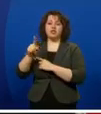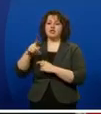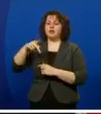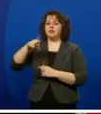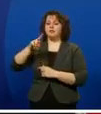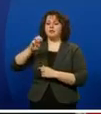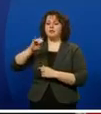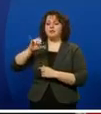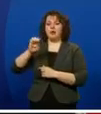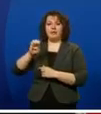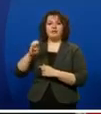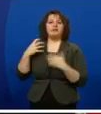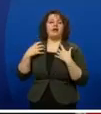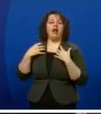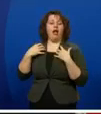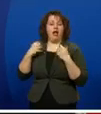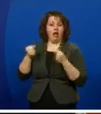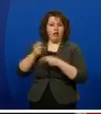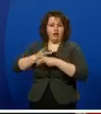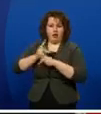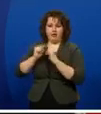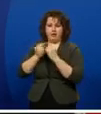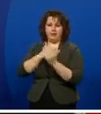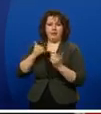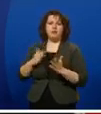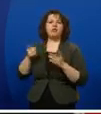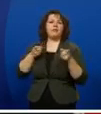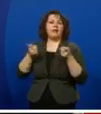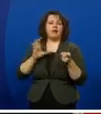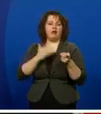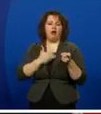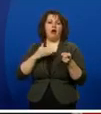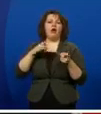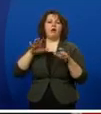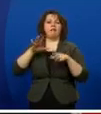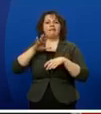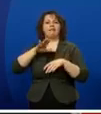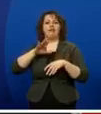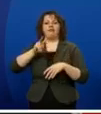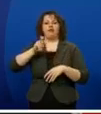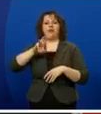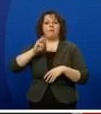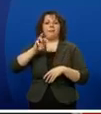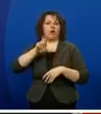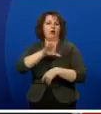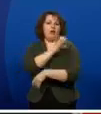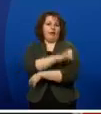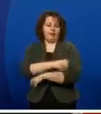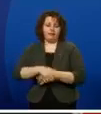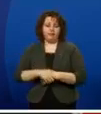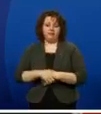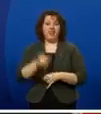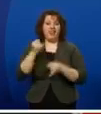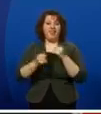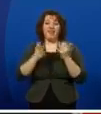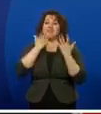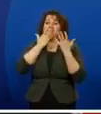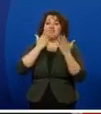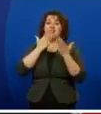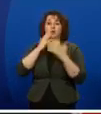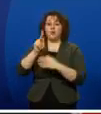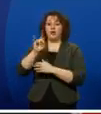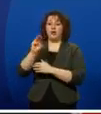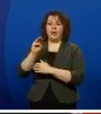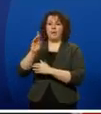Healthcare team member and manages our Vermeer on-site clinic. And lastly, a big thank you to